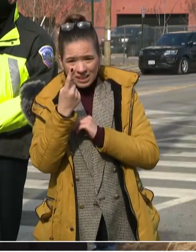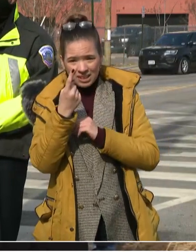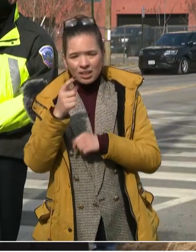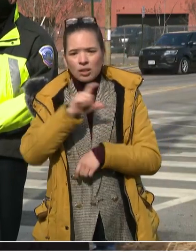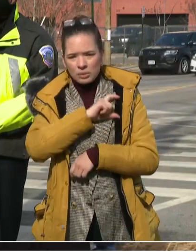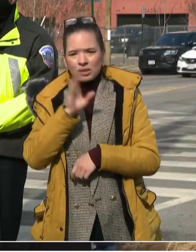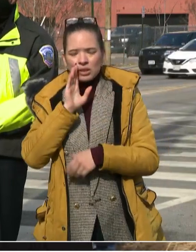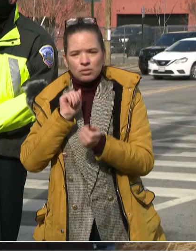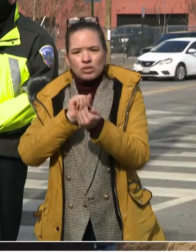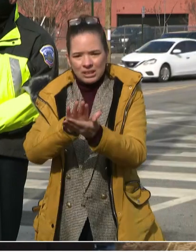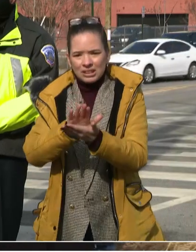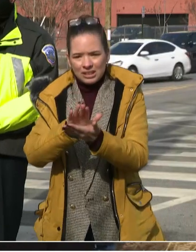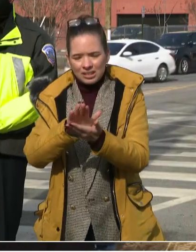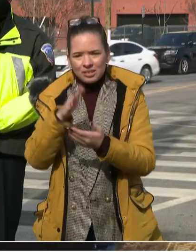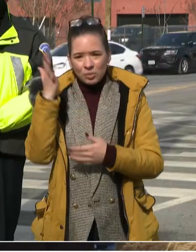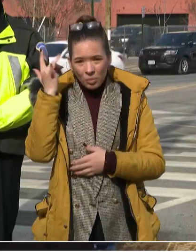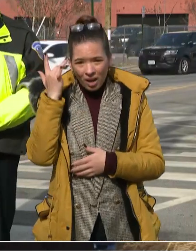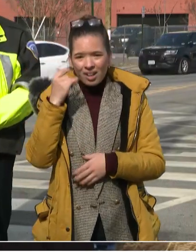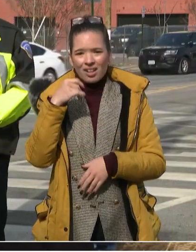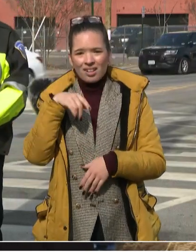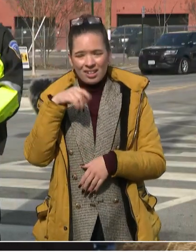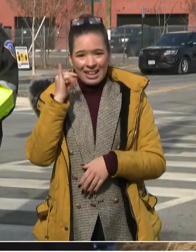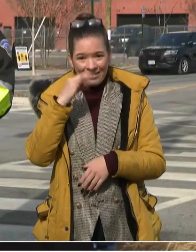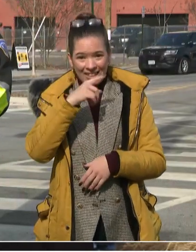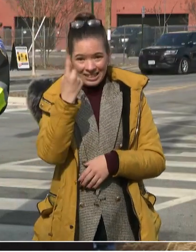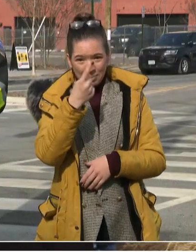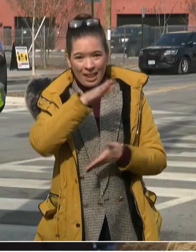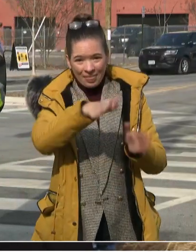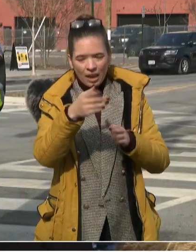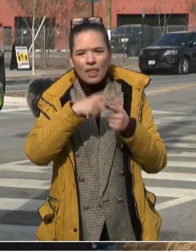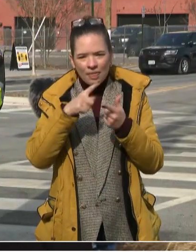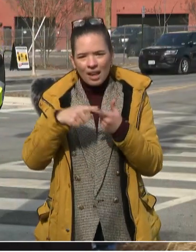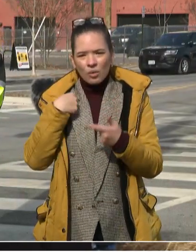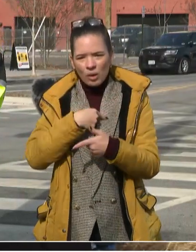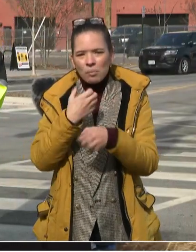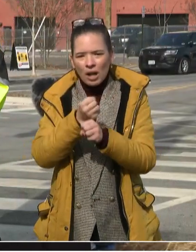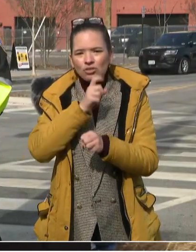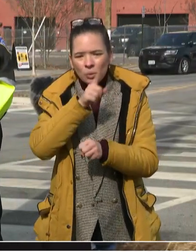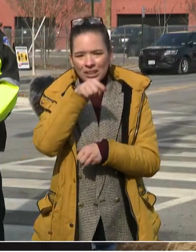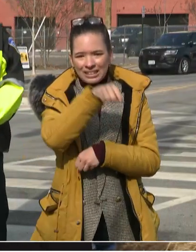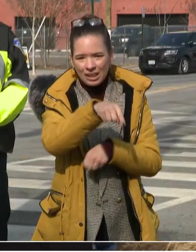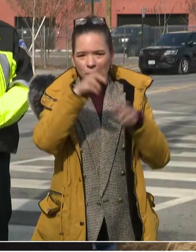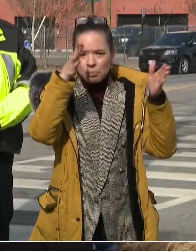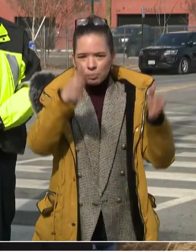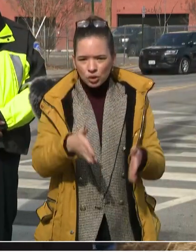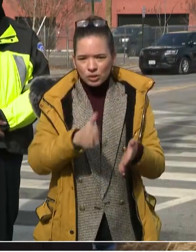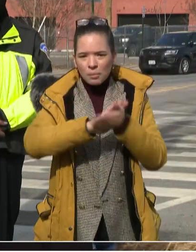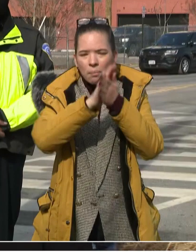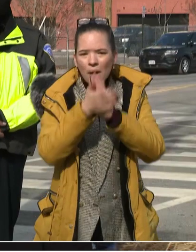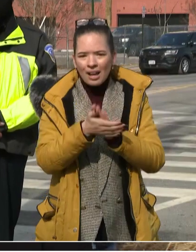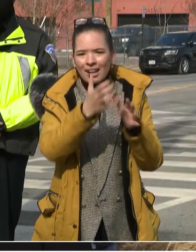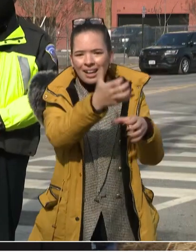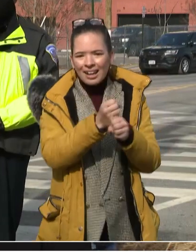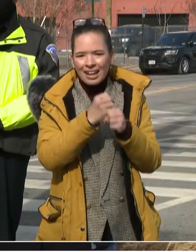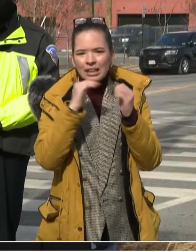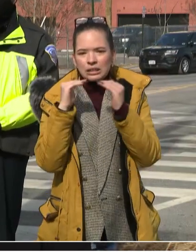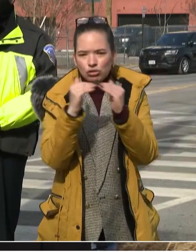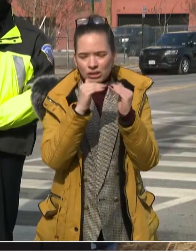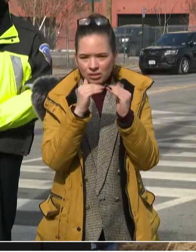because if somebody died there, we should want to make sure that that victim has justice, and that we're cleaning